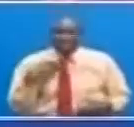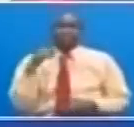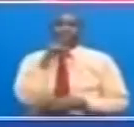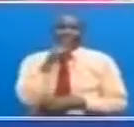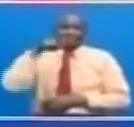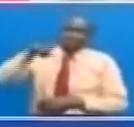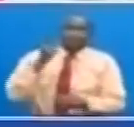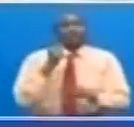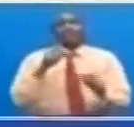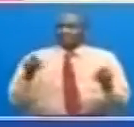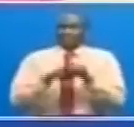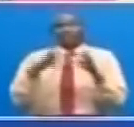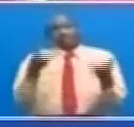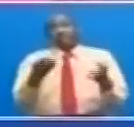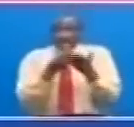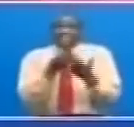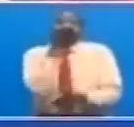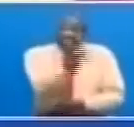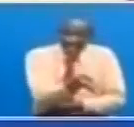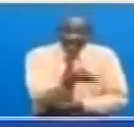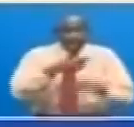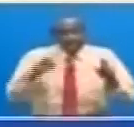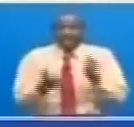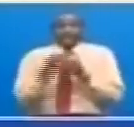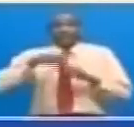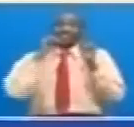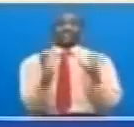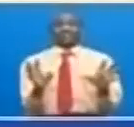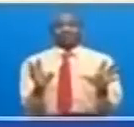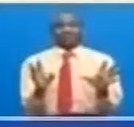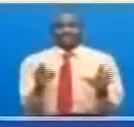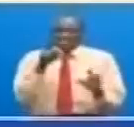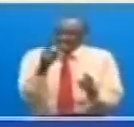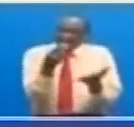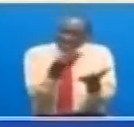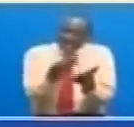kama ambaye hayuko. Pesa ziko za kuweza kutusaidia lakini